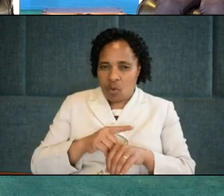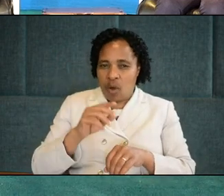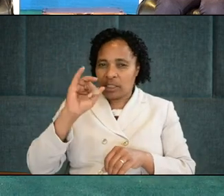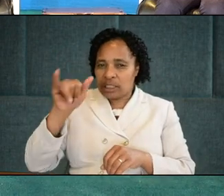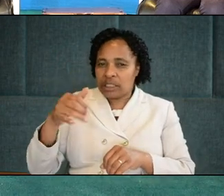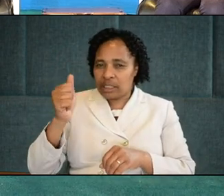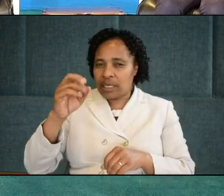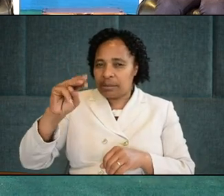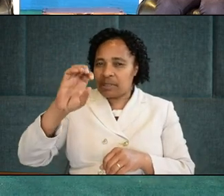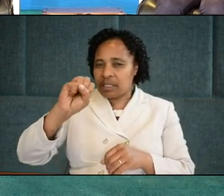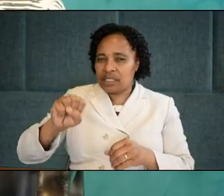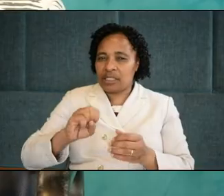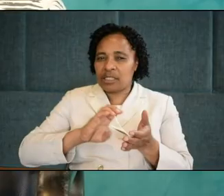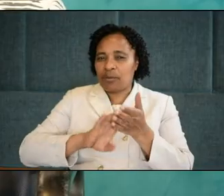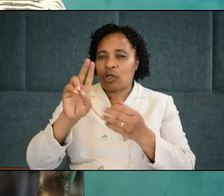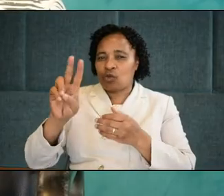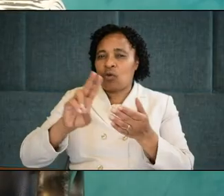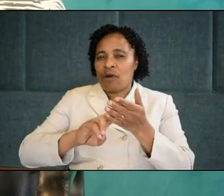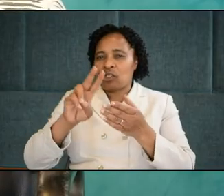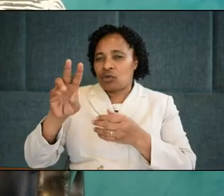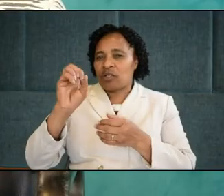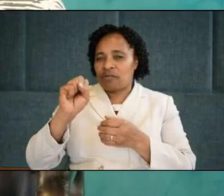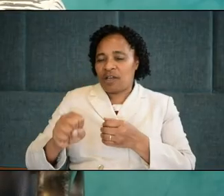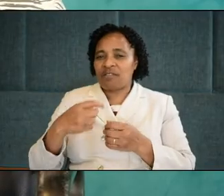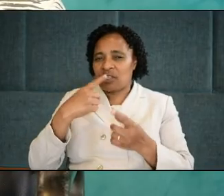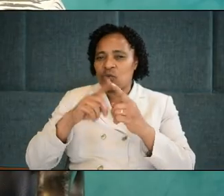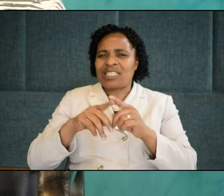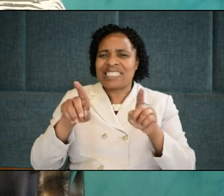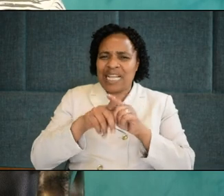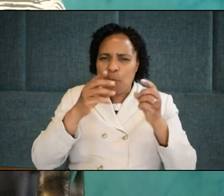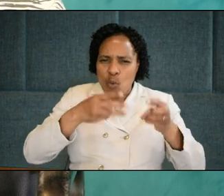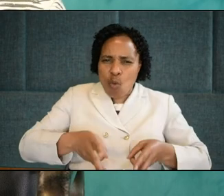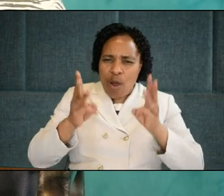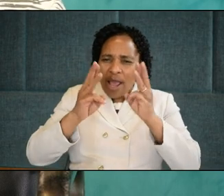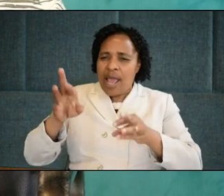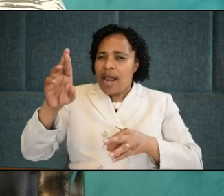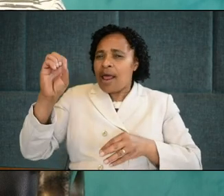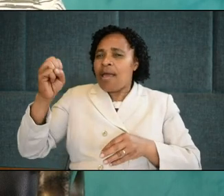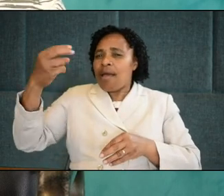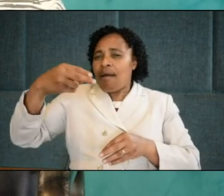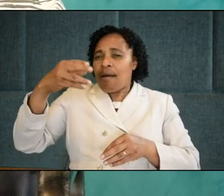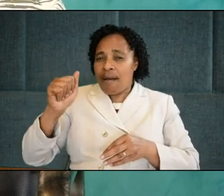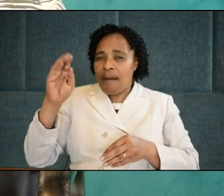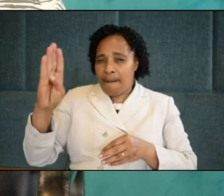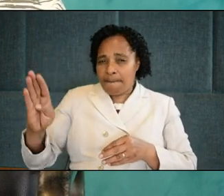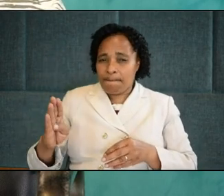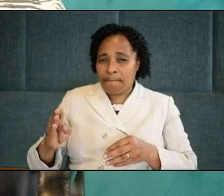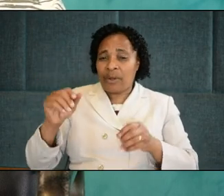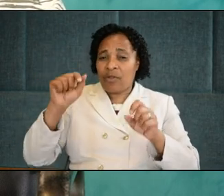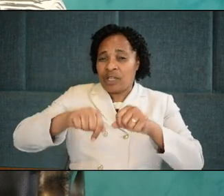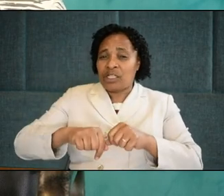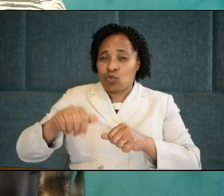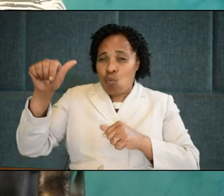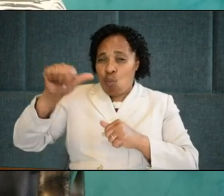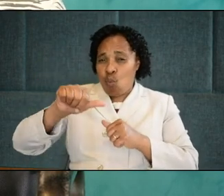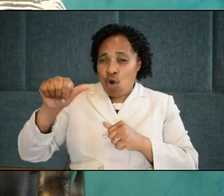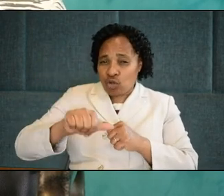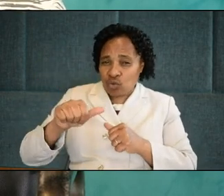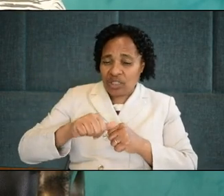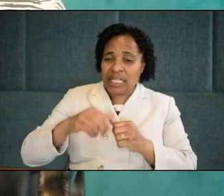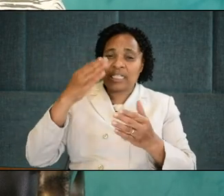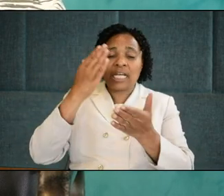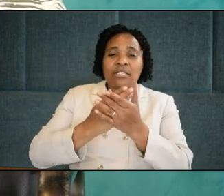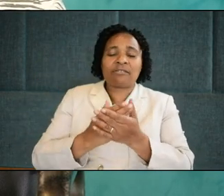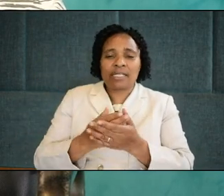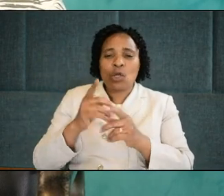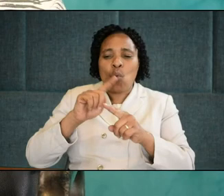James chapter 2, verse 25, it says, in the same way was not Rahab the harlot that also justified by works when she received